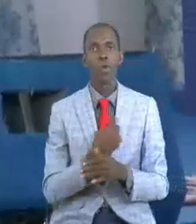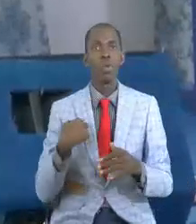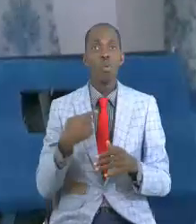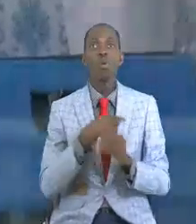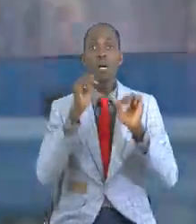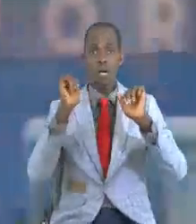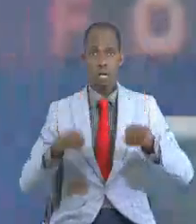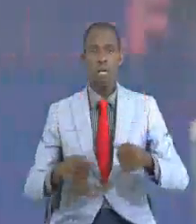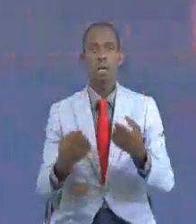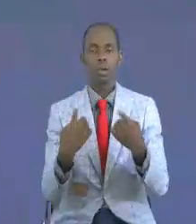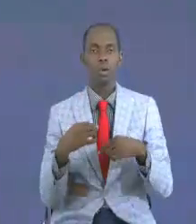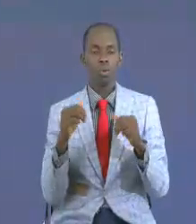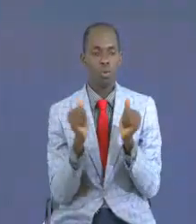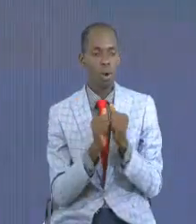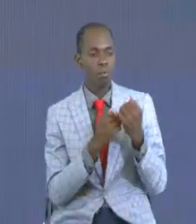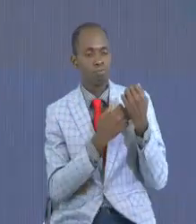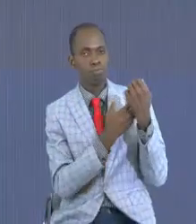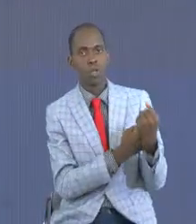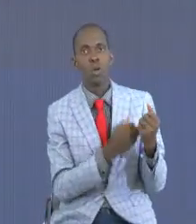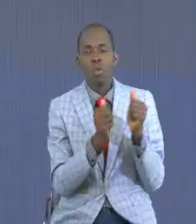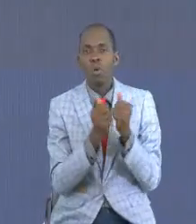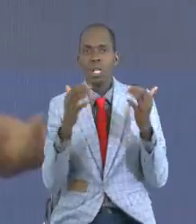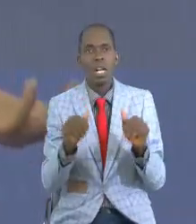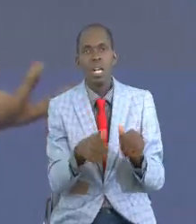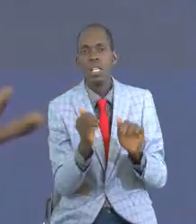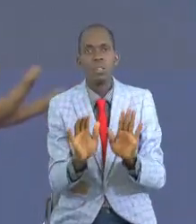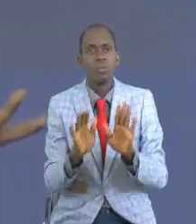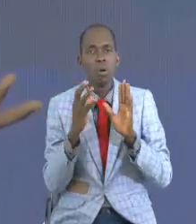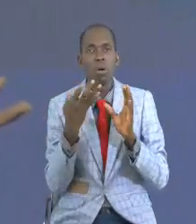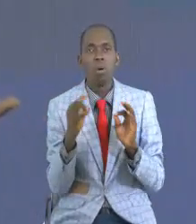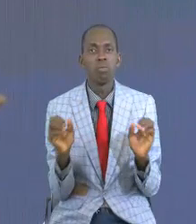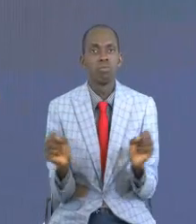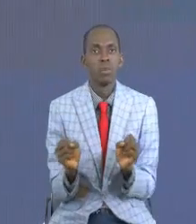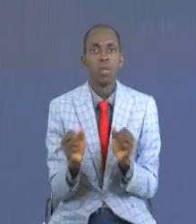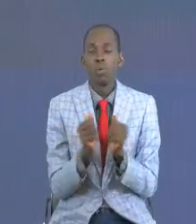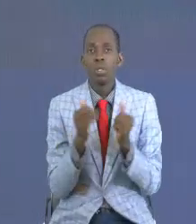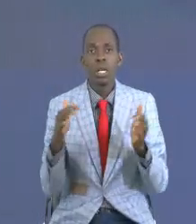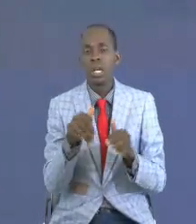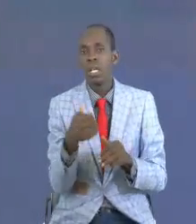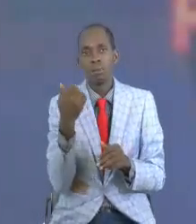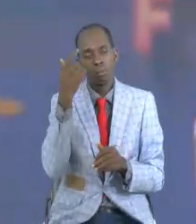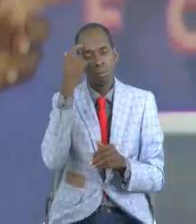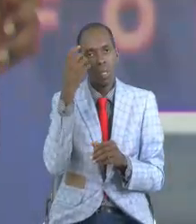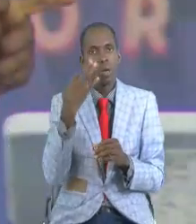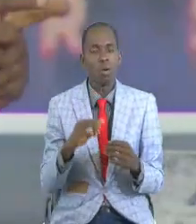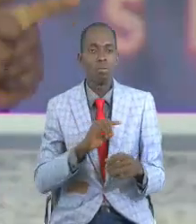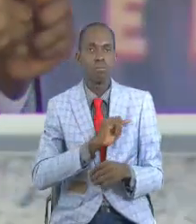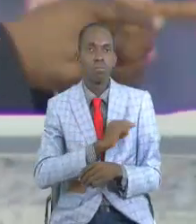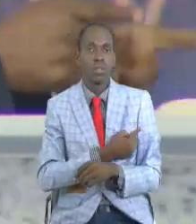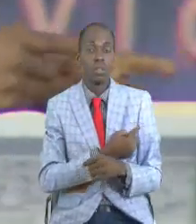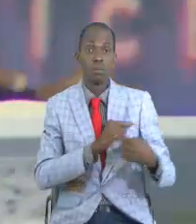with boldness, without any fear or timidity, and without any sense of guilt or condemnation,